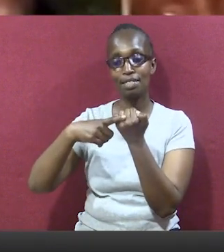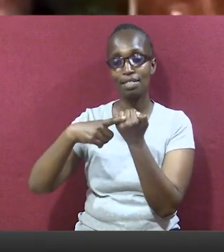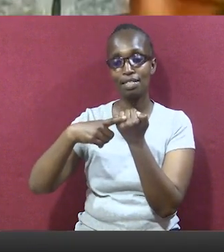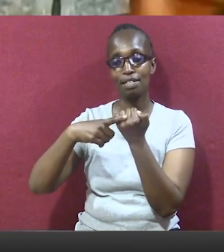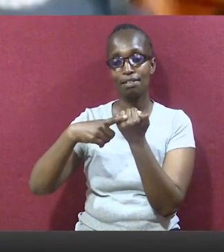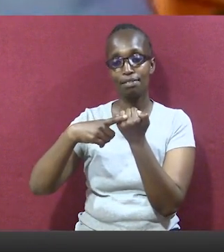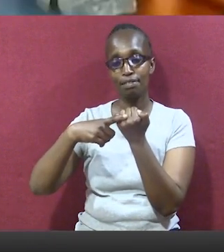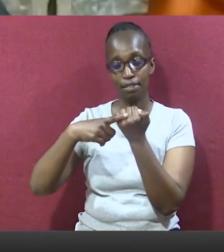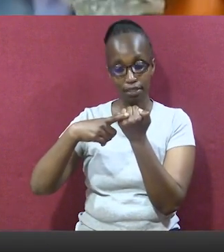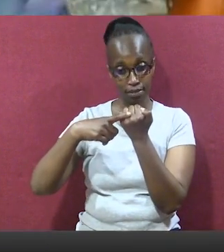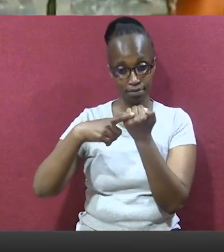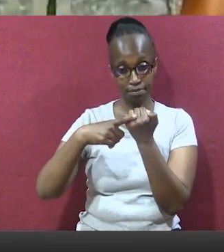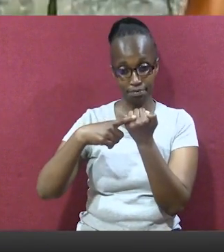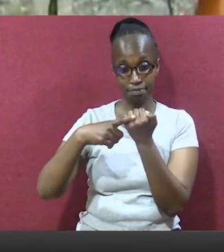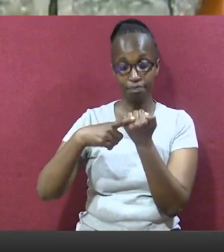January. At the